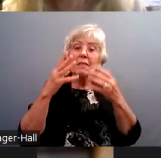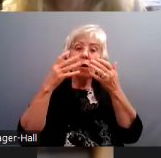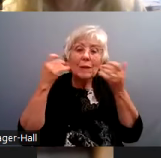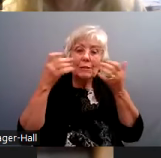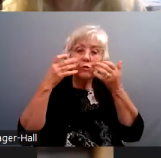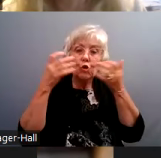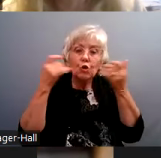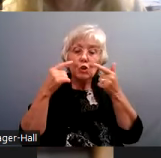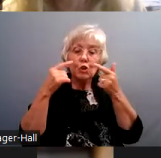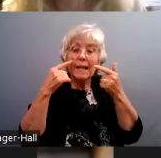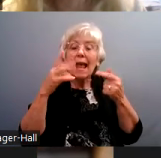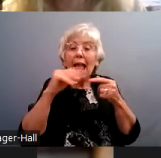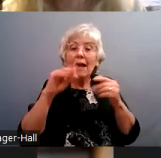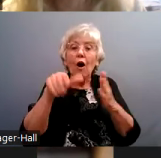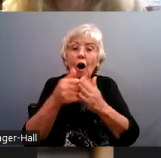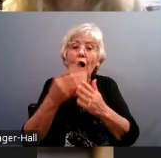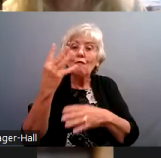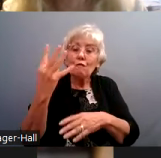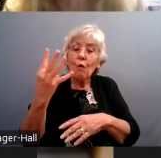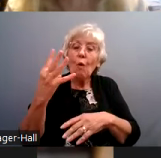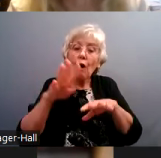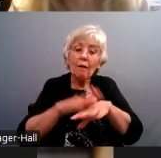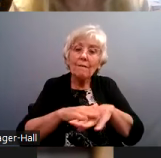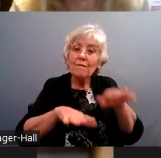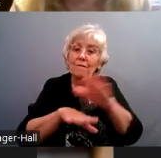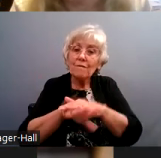then all 4 feet and limbs.